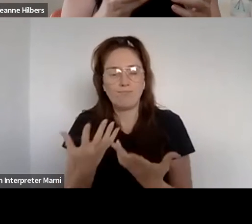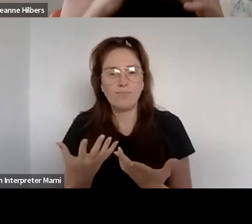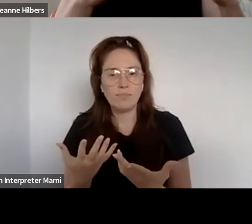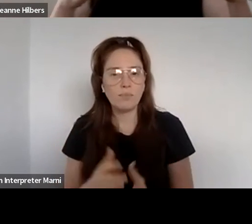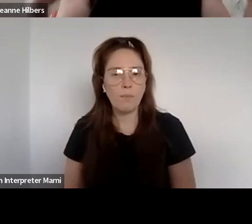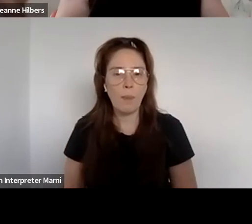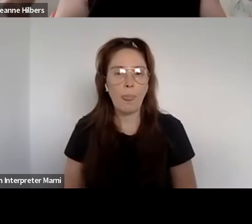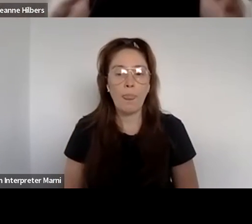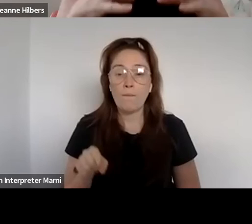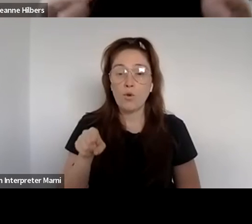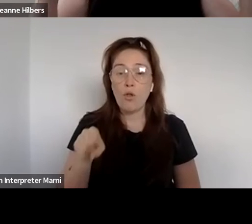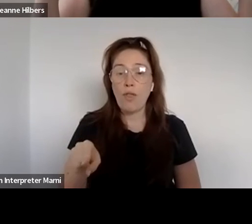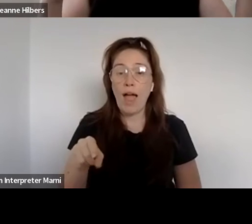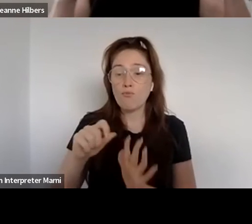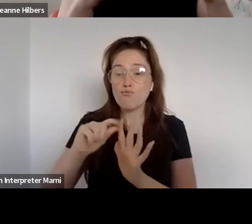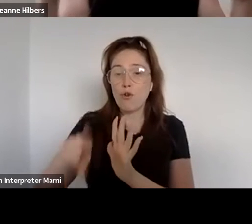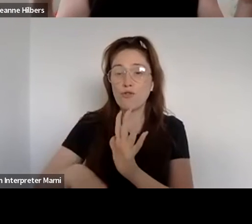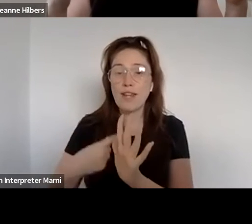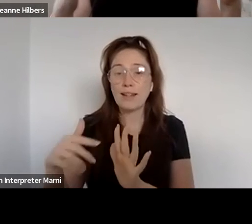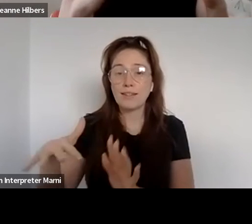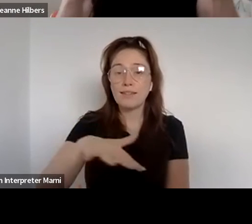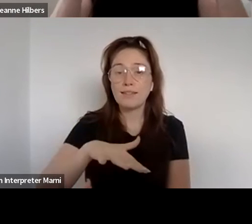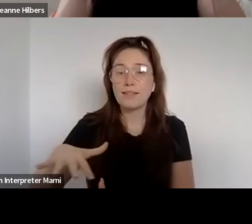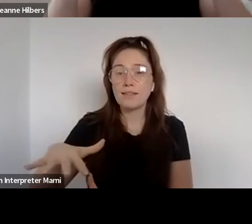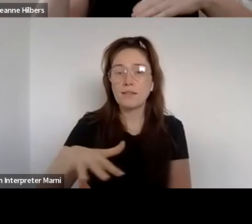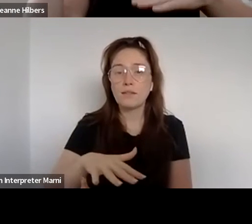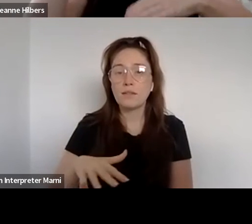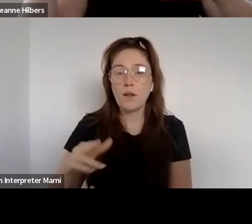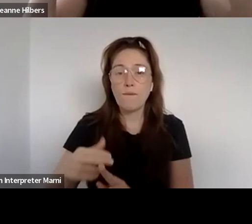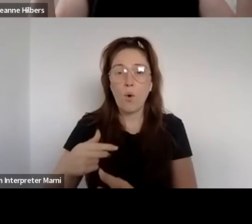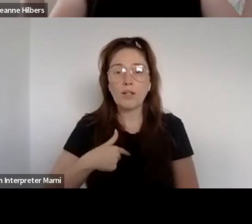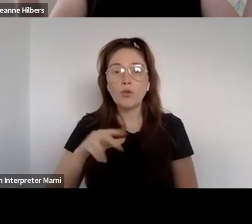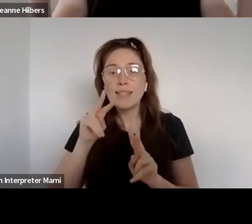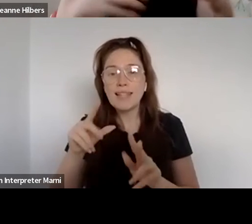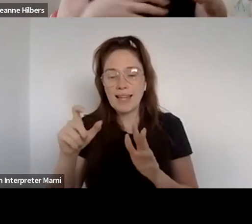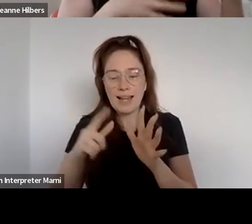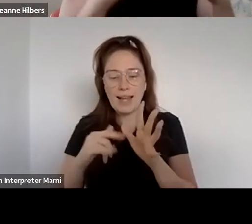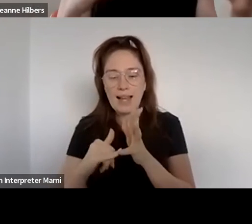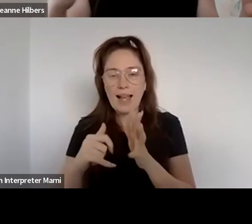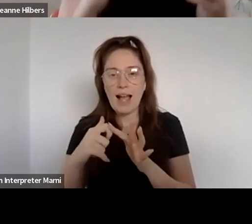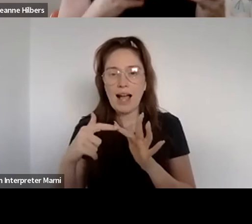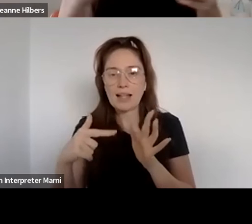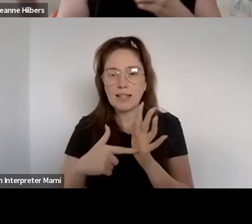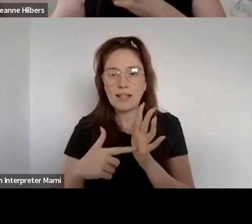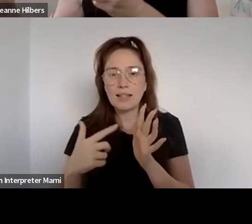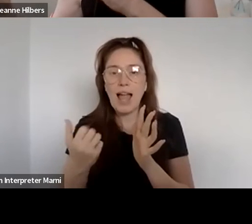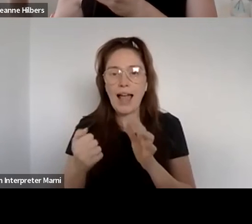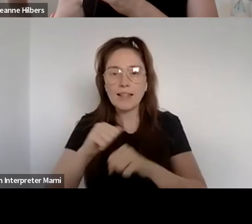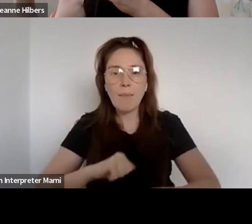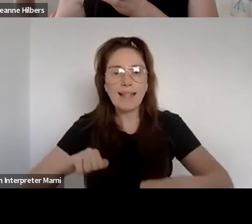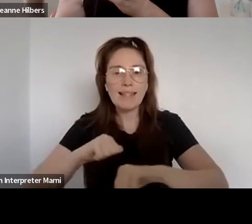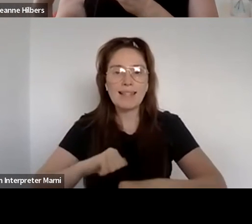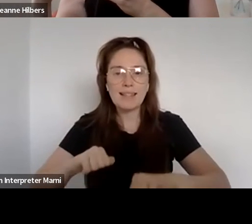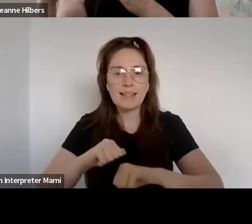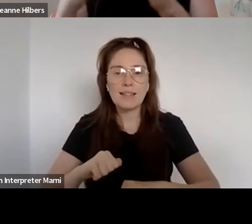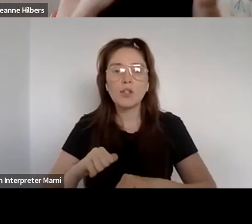was in that spaces, and that's why you notice the casket has space in between. There were spaces for people to have these